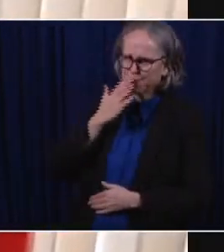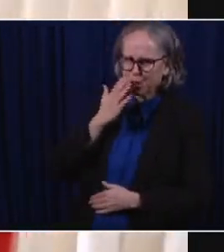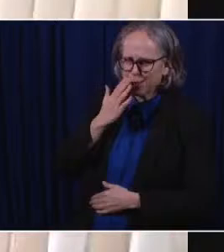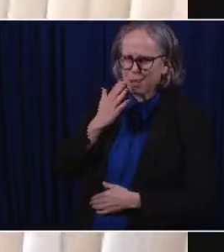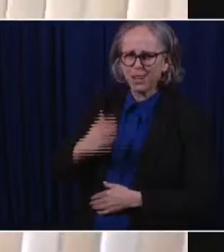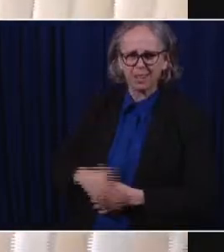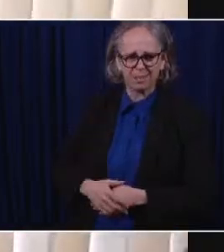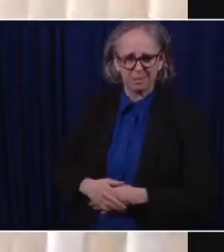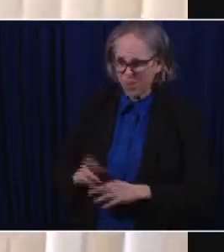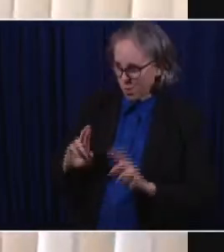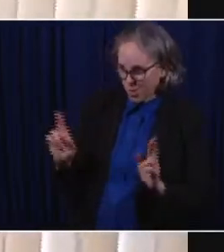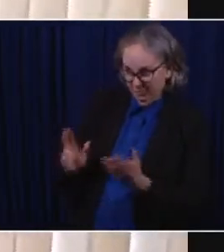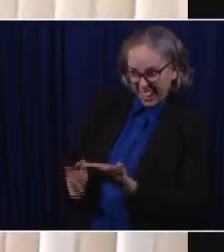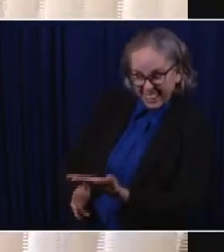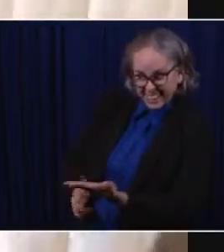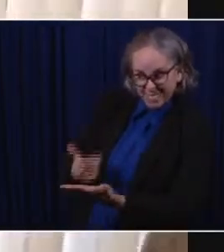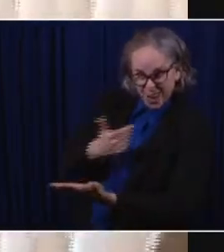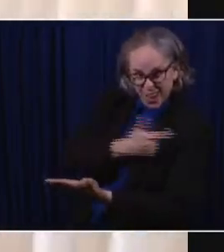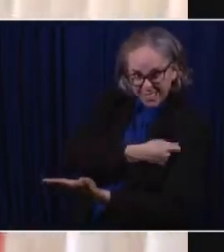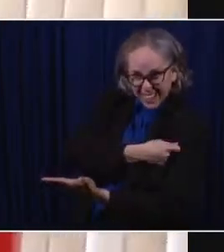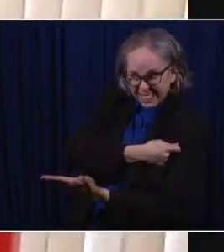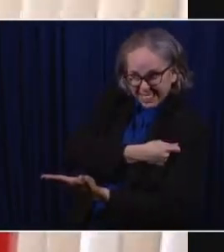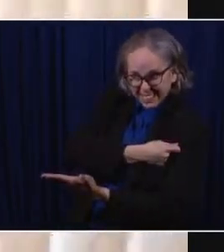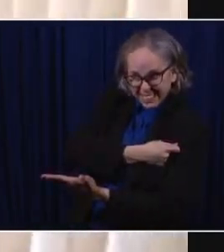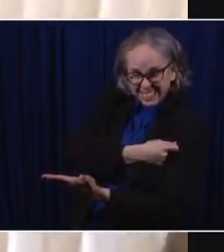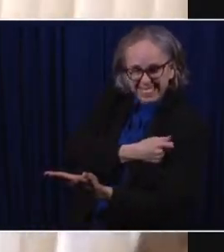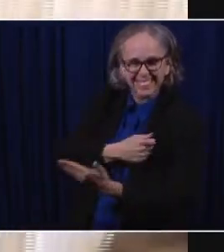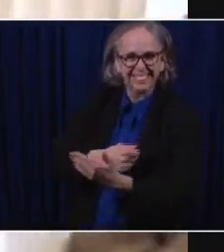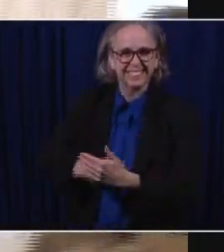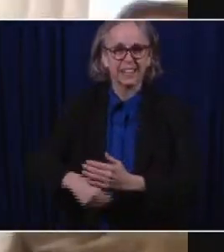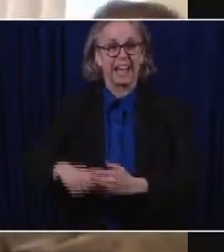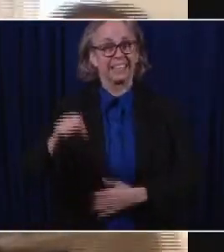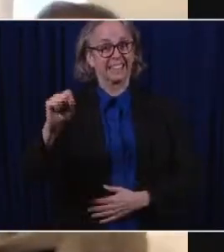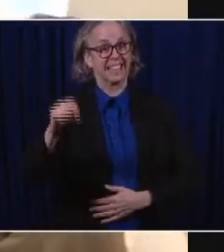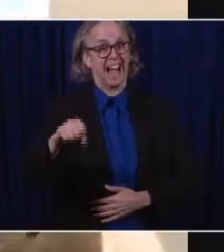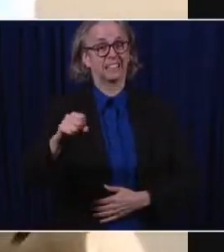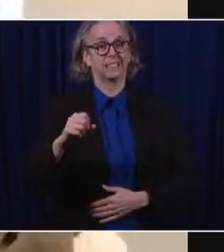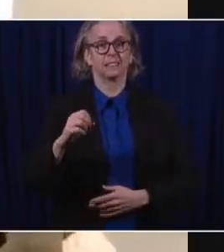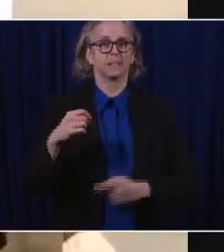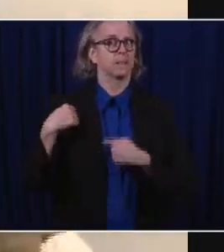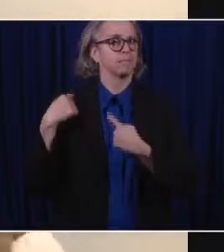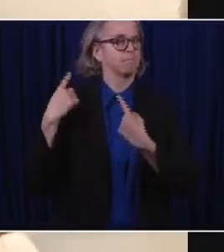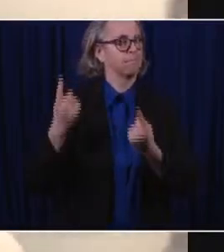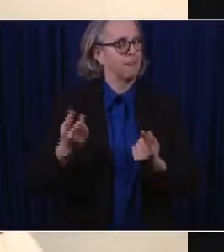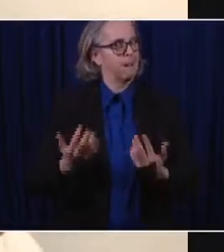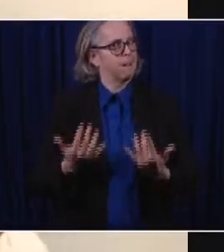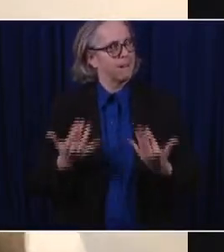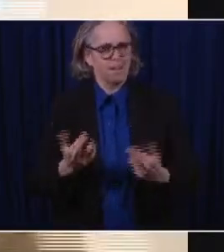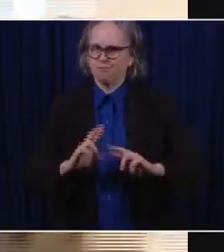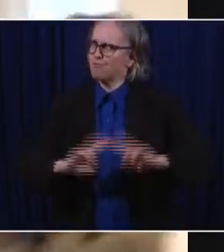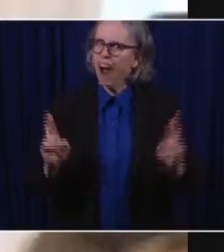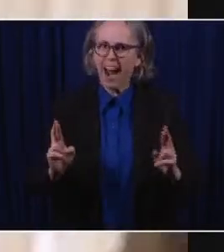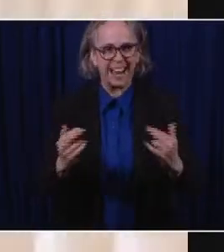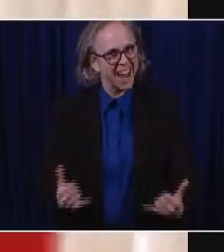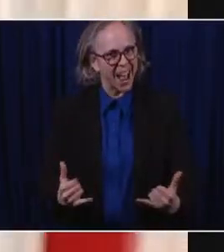ready to get the vaccination? Yes, we're more than ready. All right. Well, who's going to go